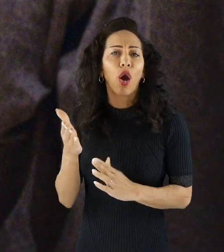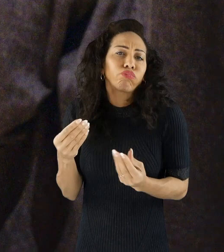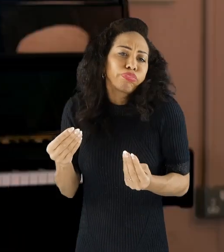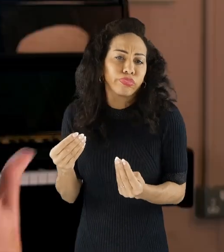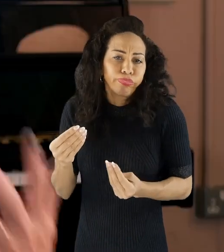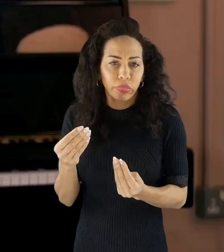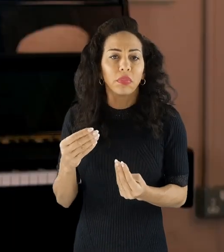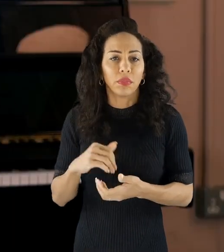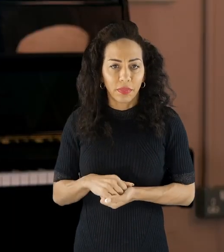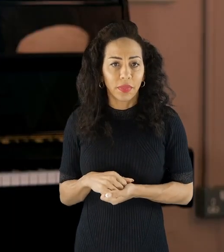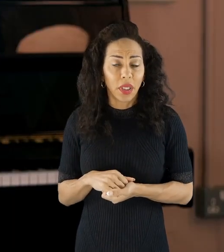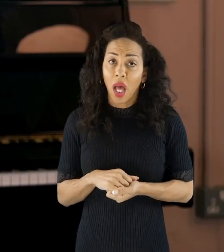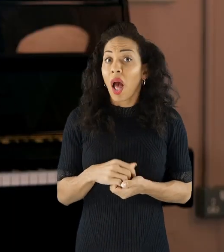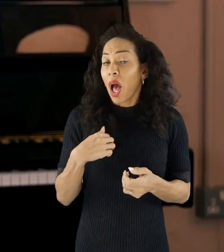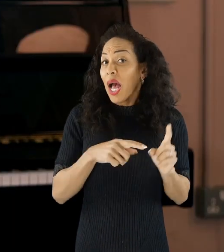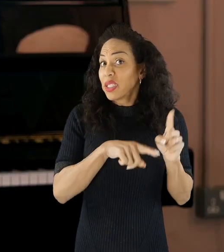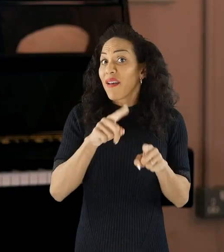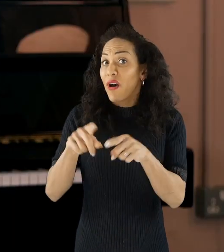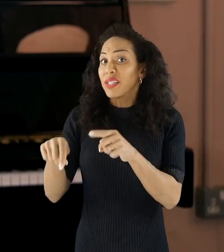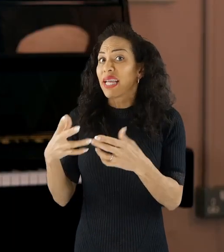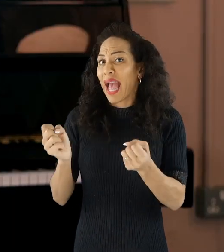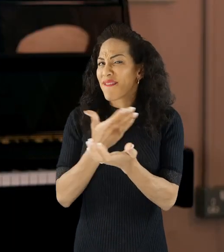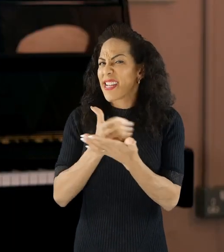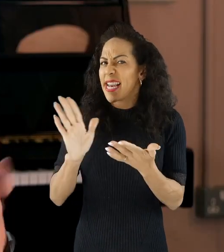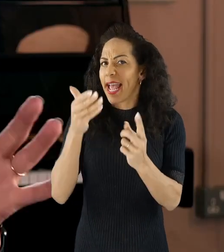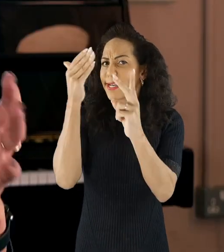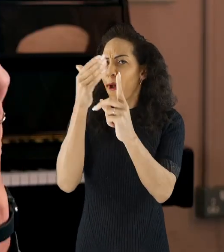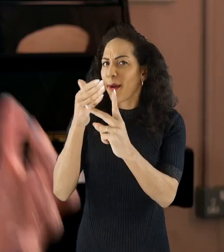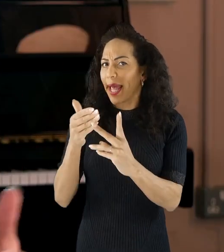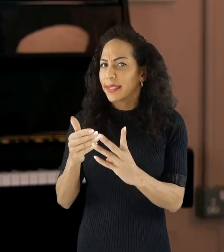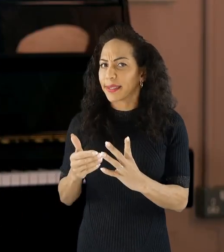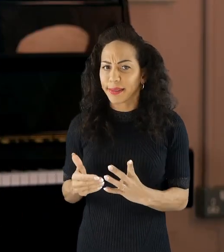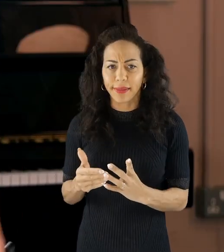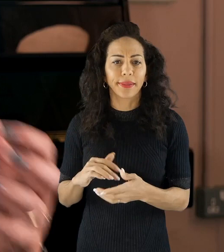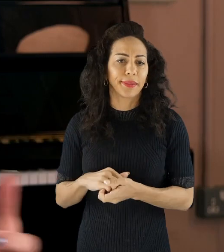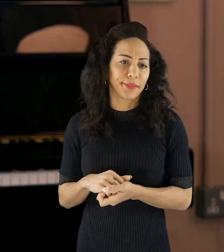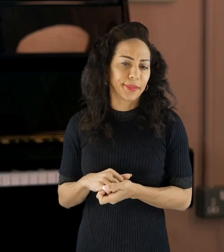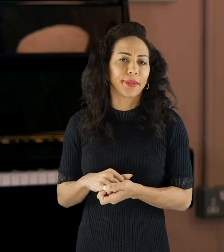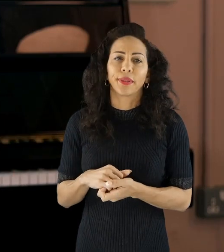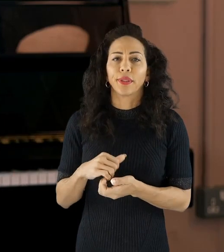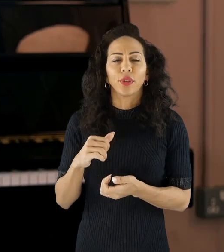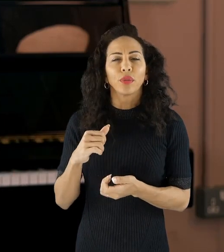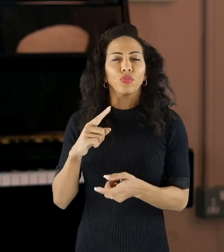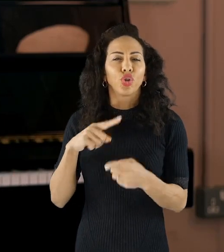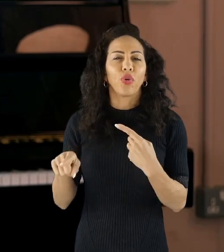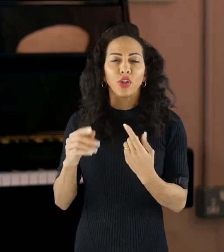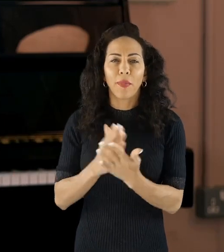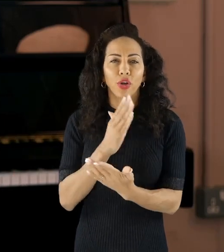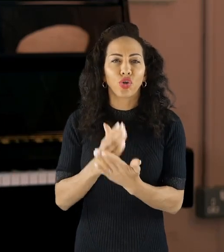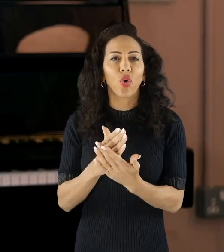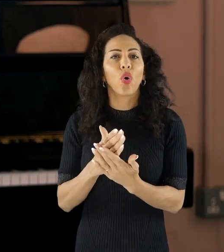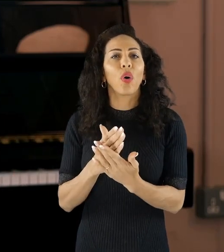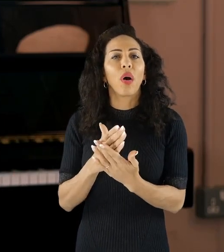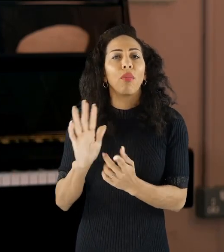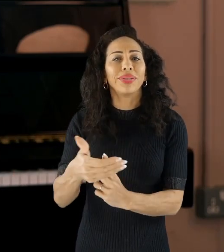for Diversity, we have really clear targets that we try to reach around the numbers of different protected characteristics that are